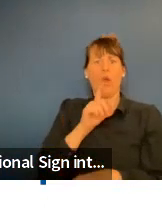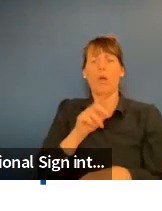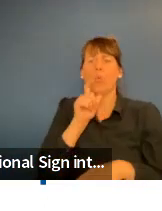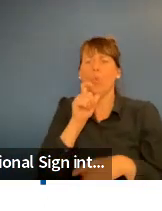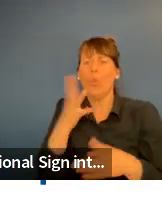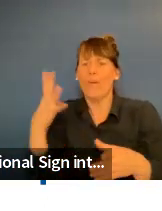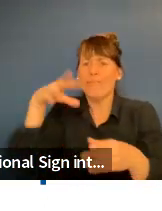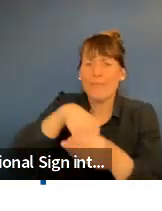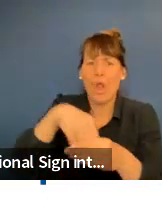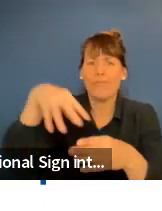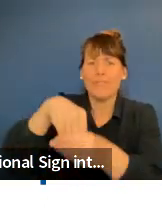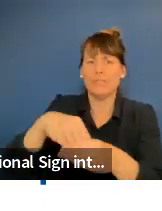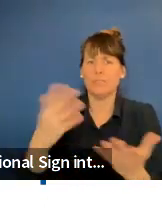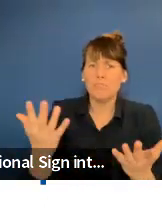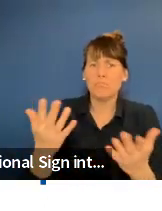assistive products.